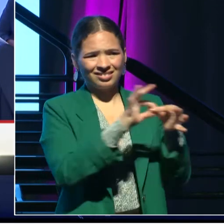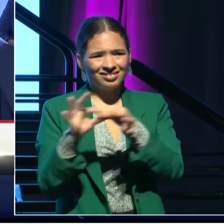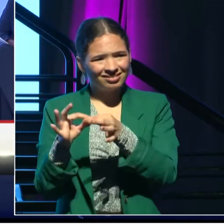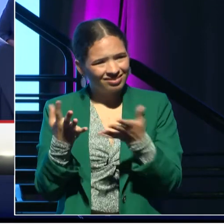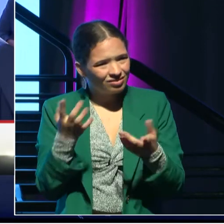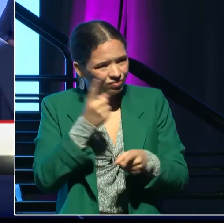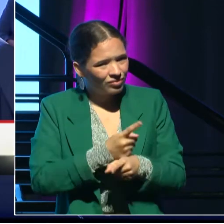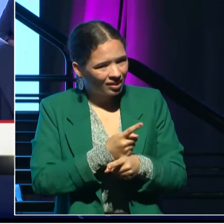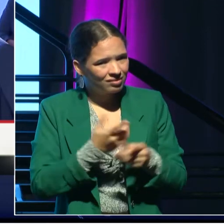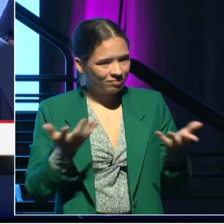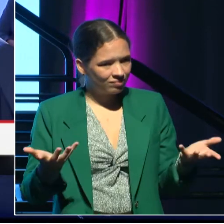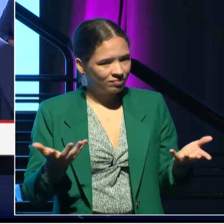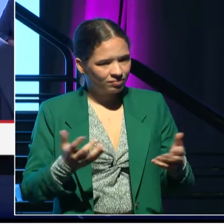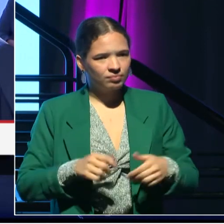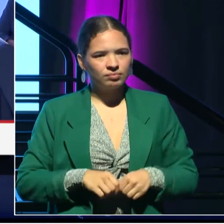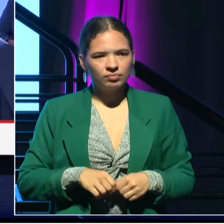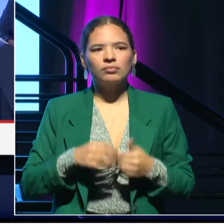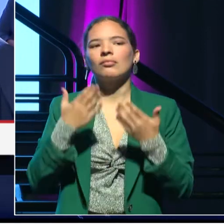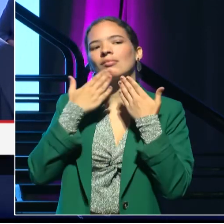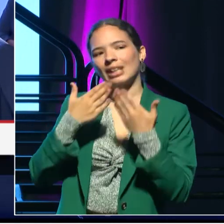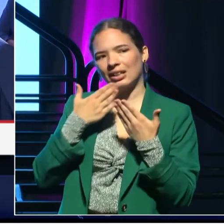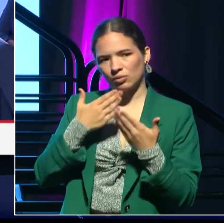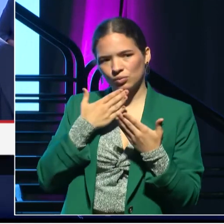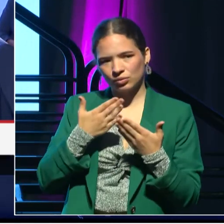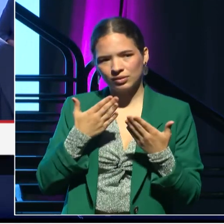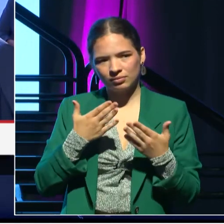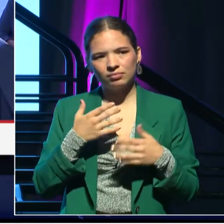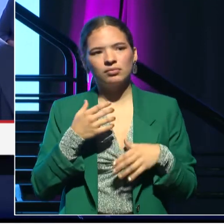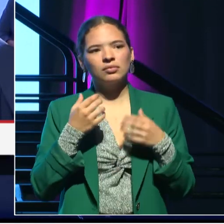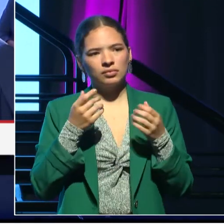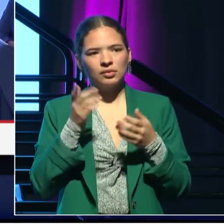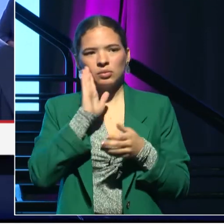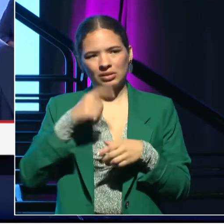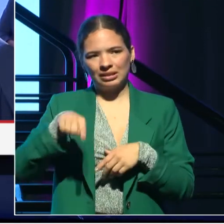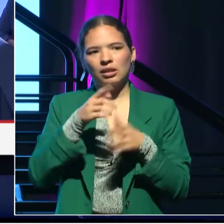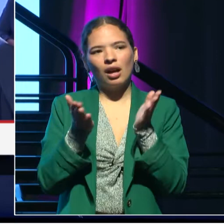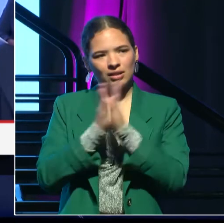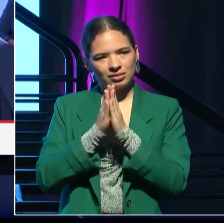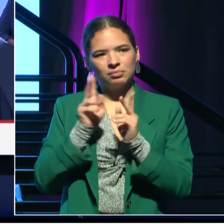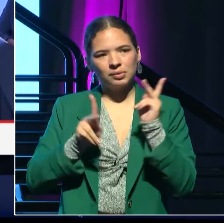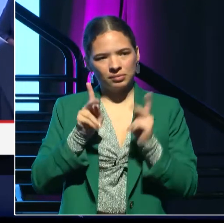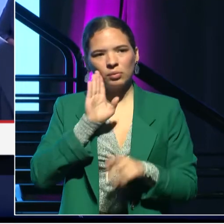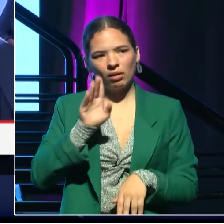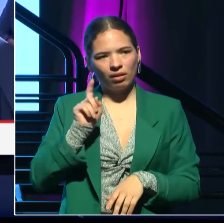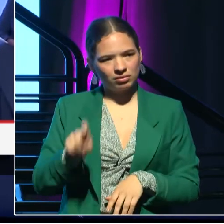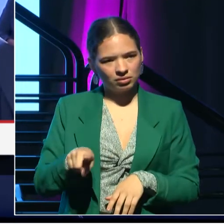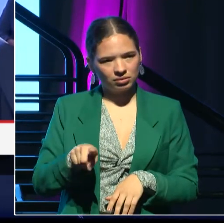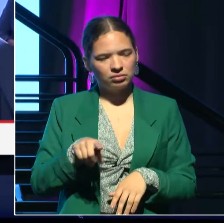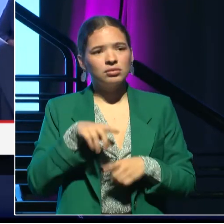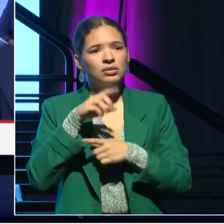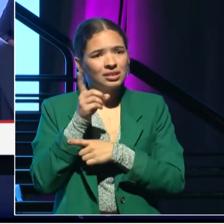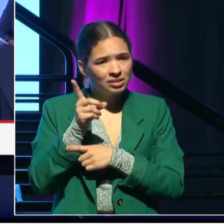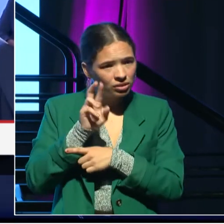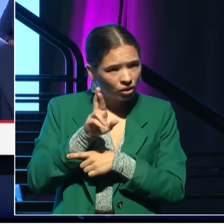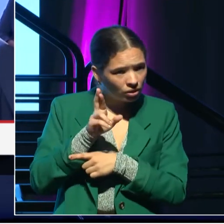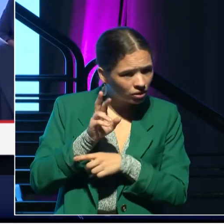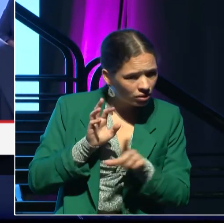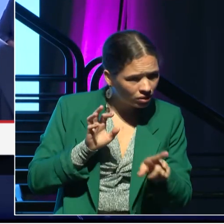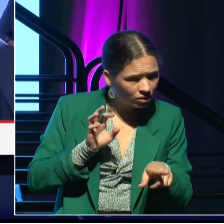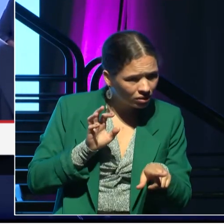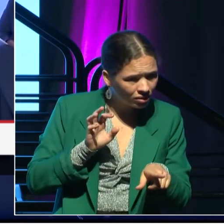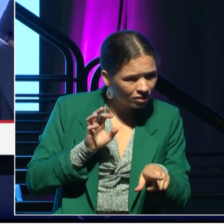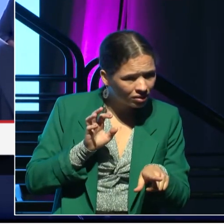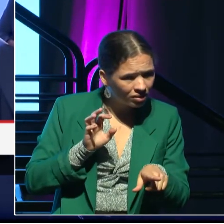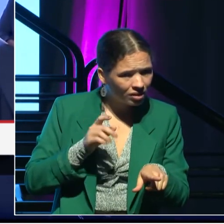So oftentimes when I'm asked to speak about things like this, and I just want to clarify, I have a PhD in maternal child health. I'm not a OBGYN. Shout out to my OBs